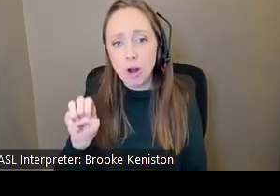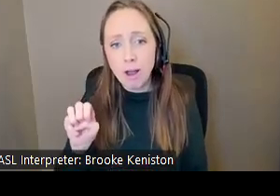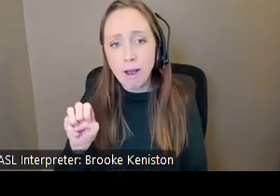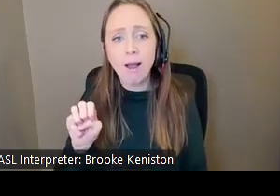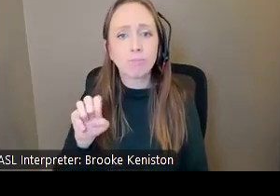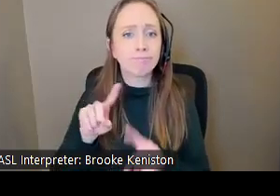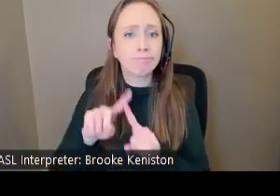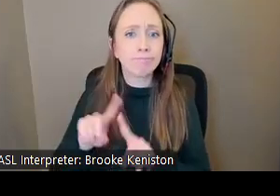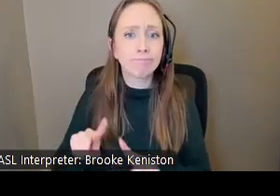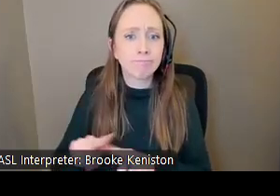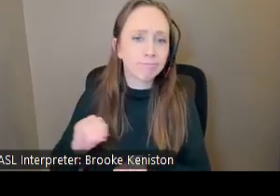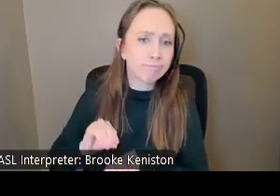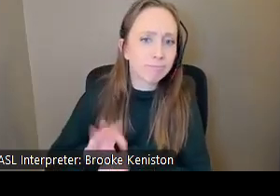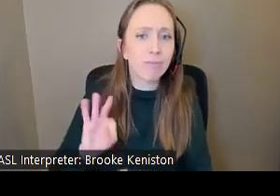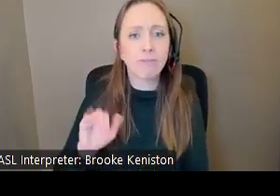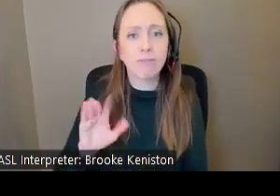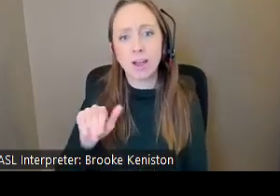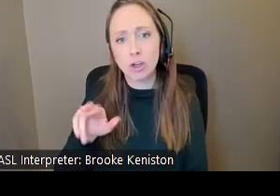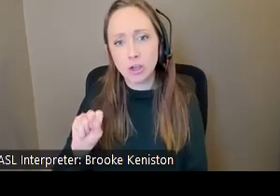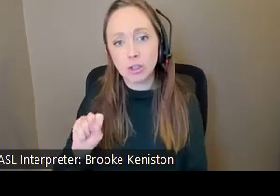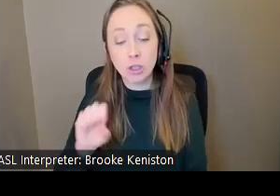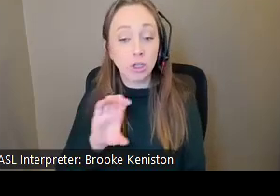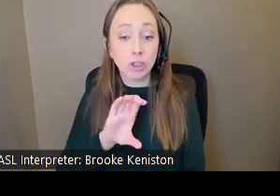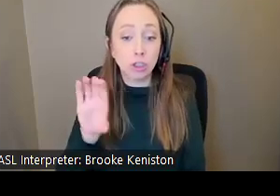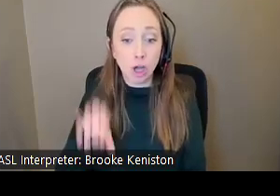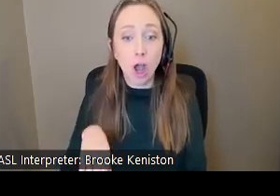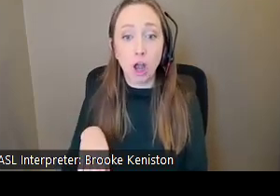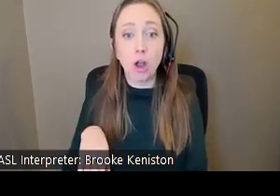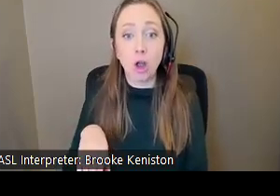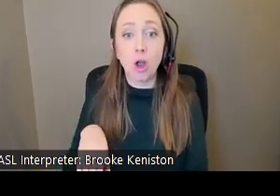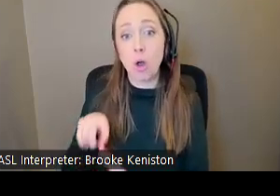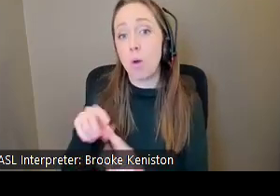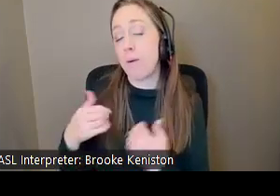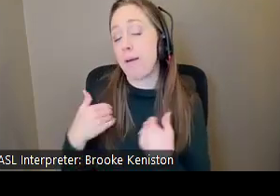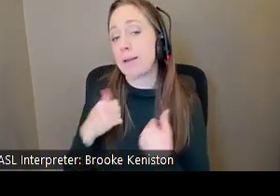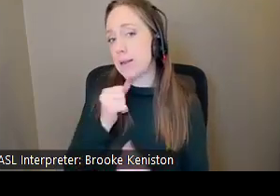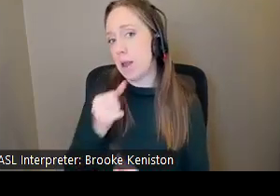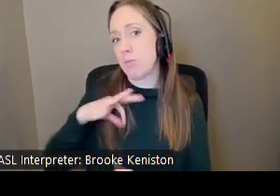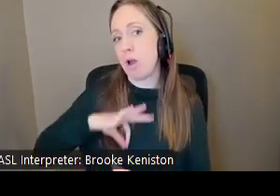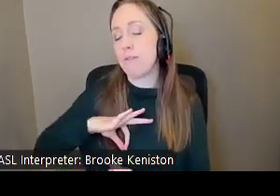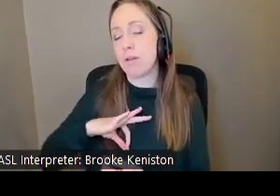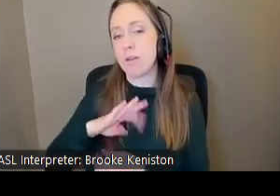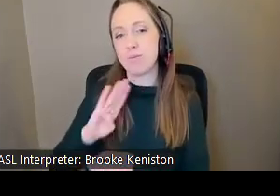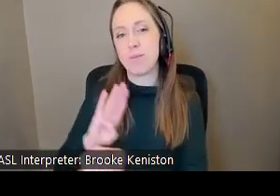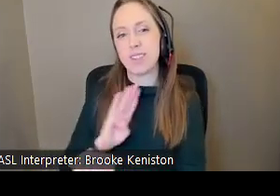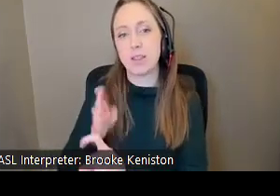Chicago with a nonprofit in their area, they're doing some interesting things on blood pressure